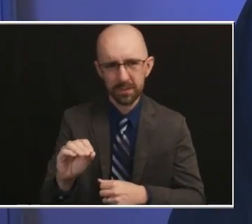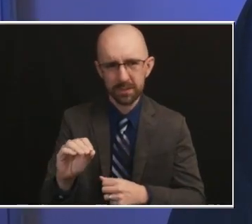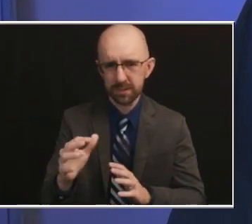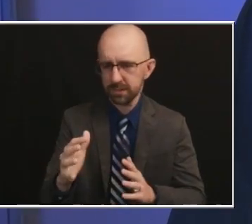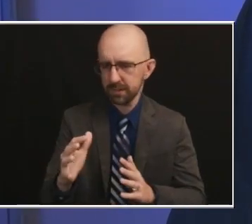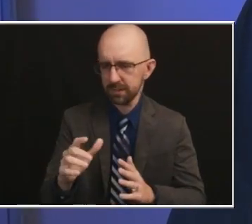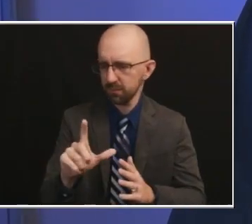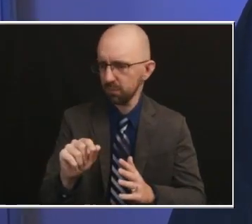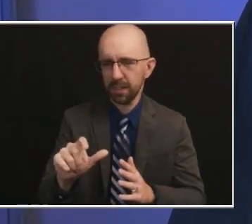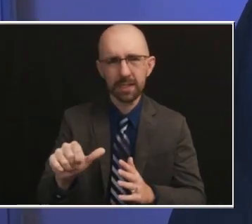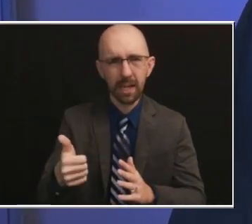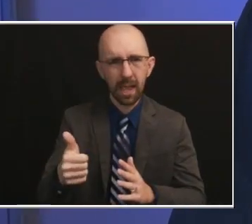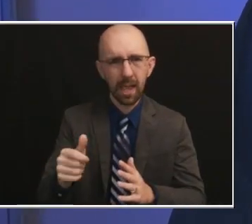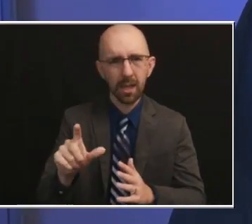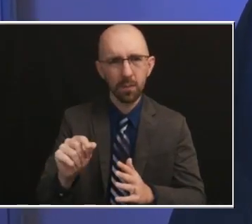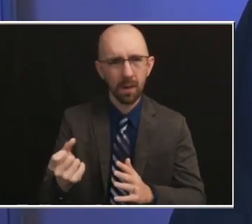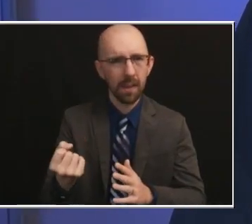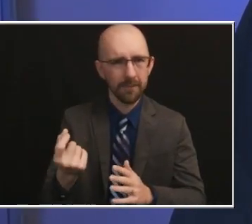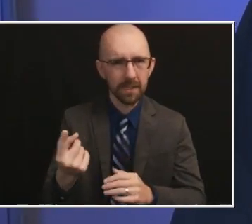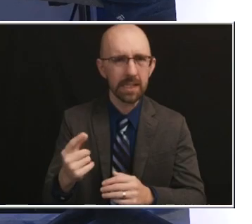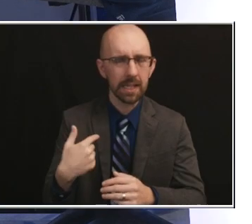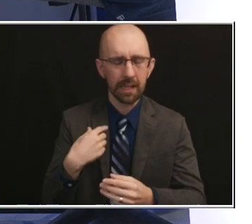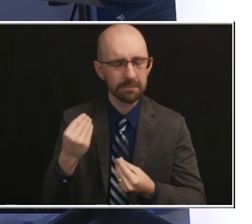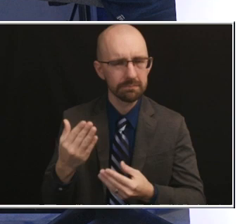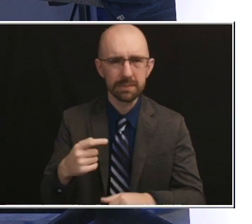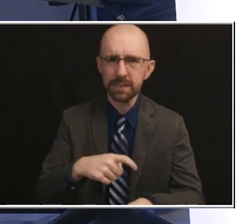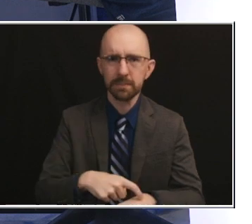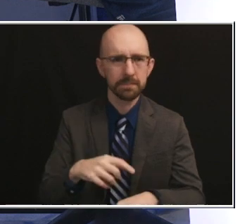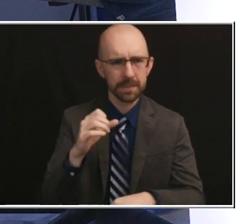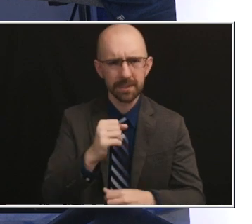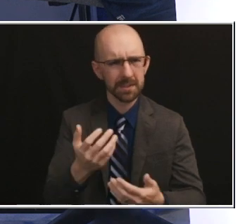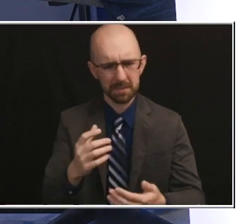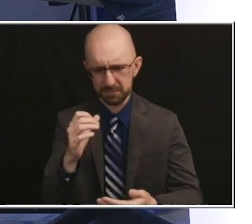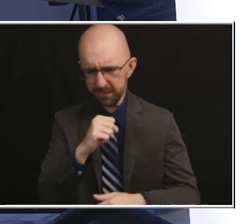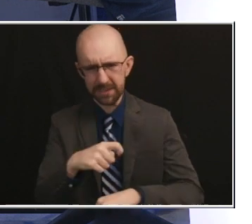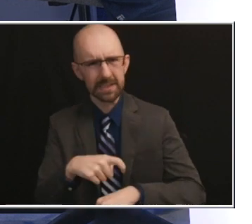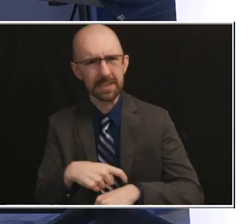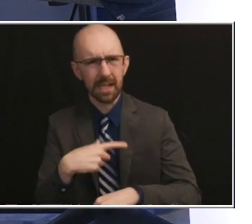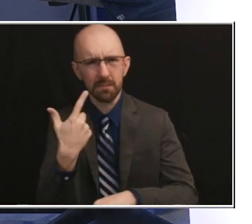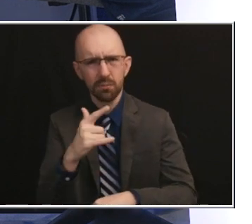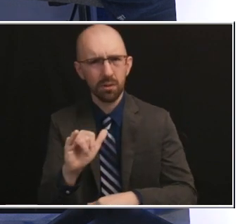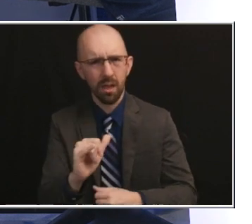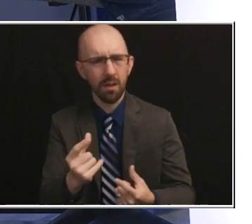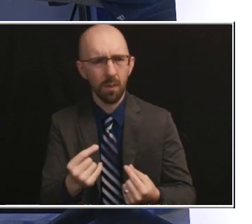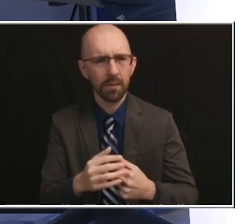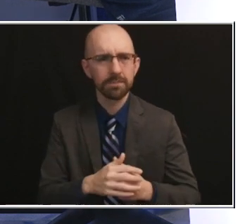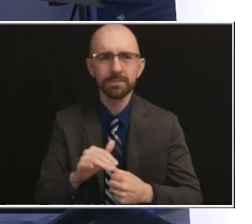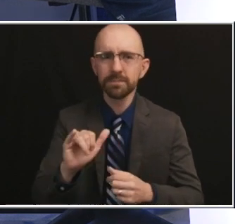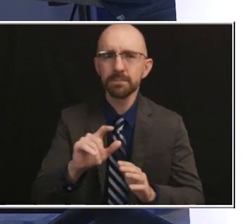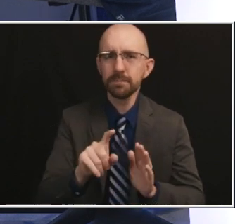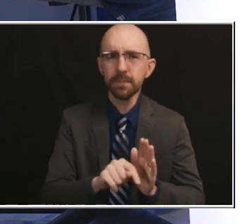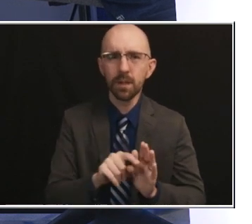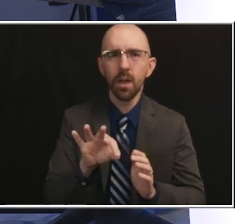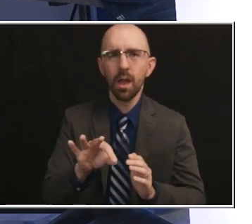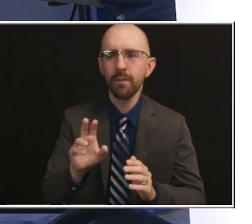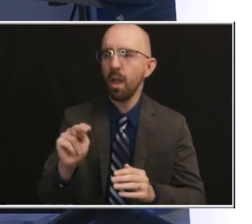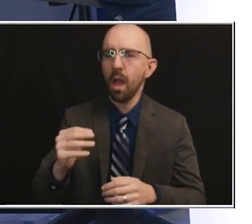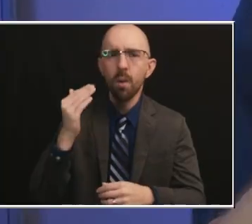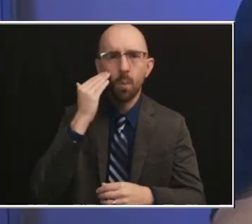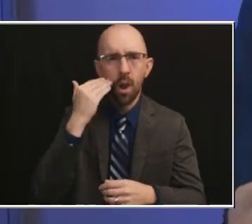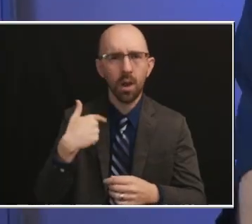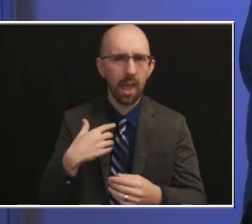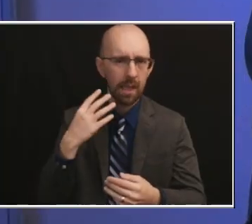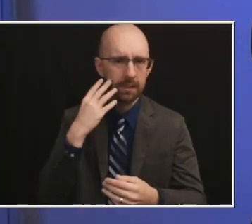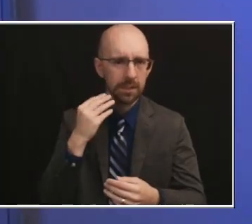2010, 2011. Can you talk more about what does missing time look like? So it's that period of unawareness that I experienced